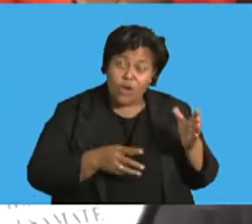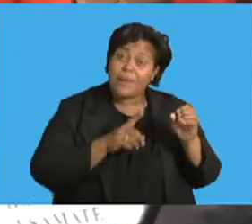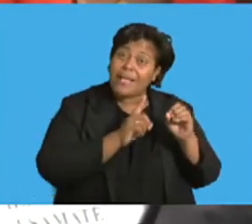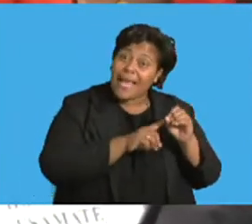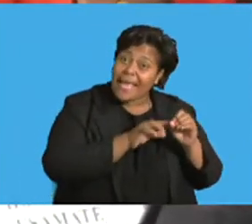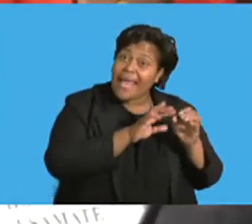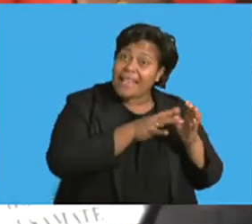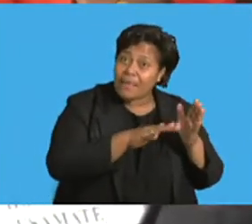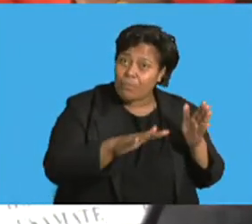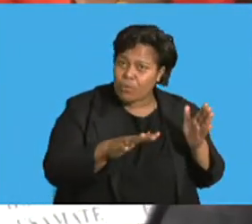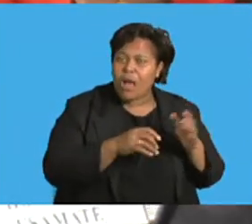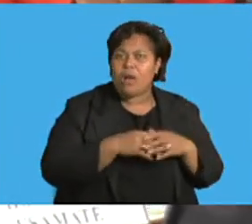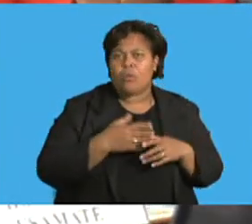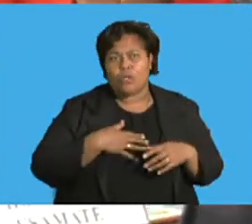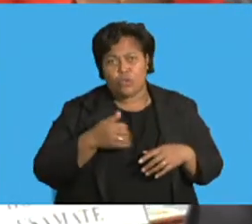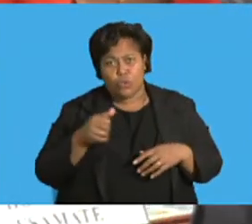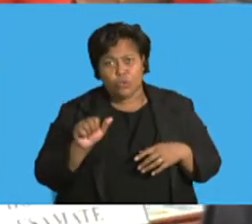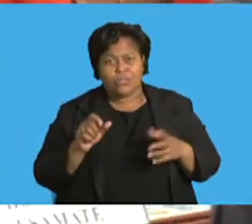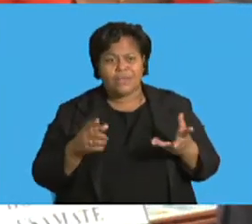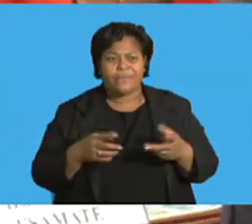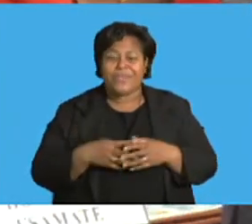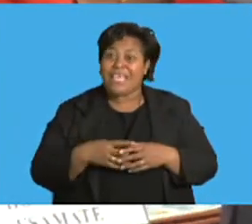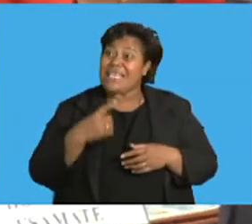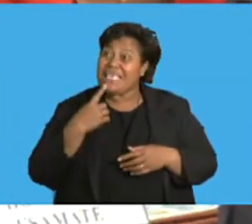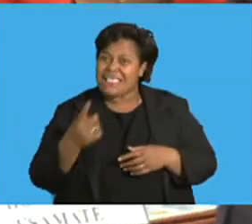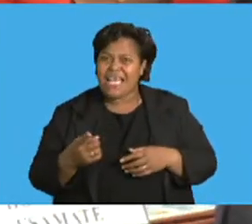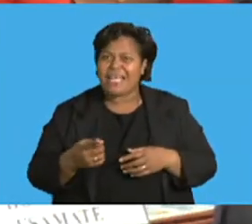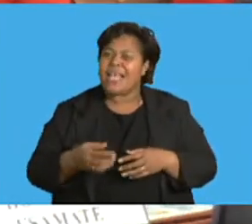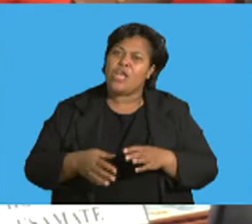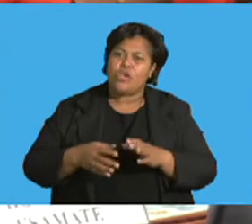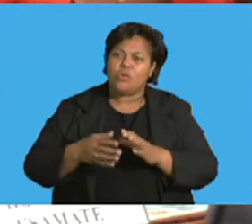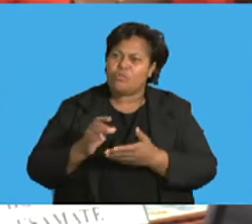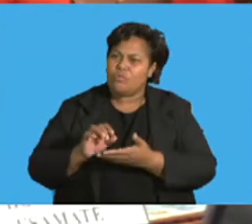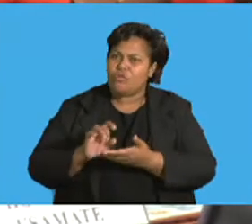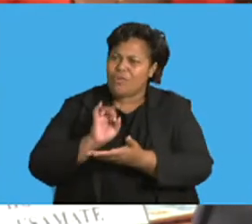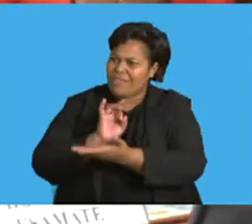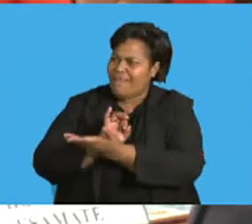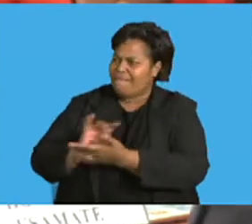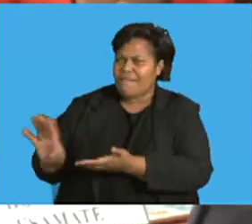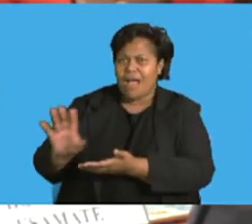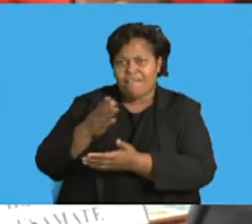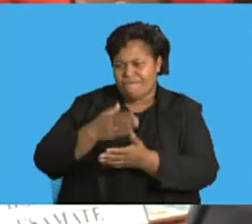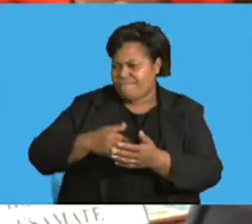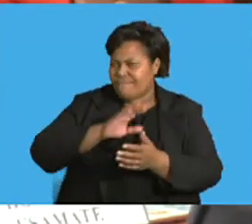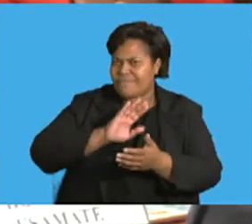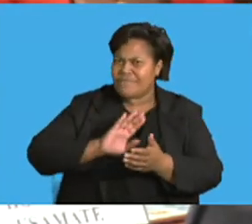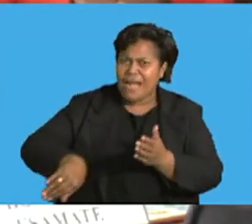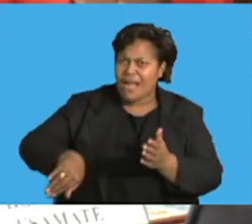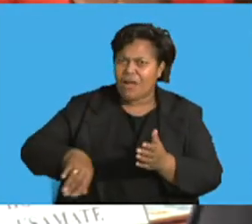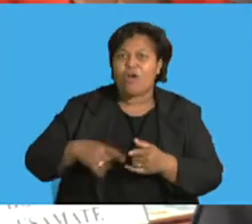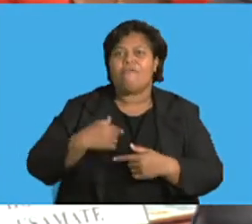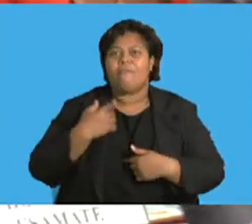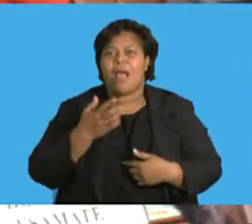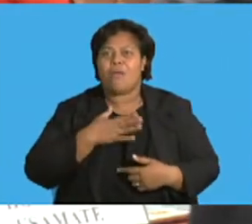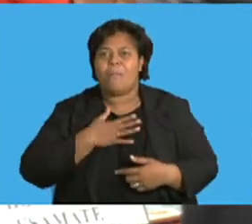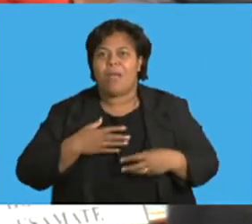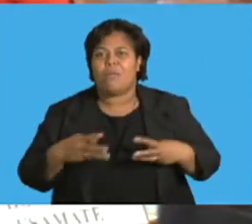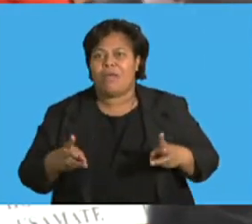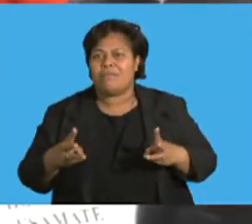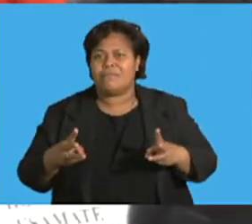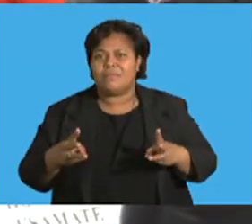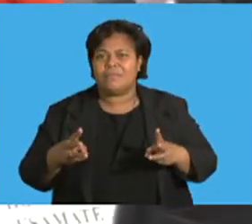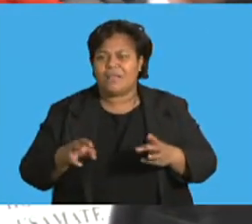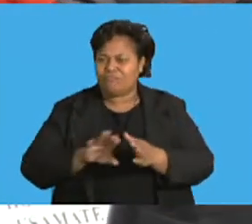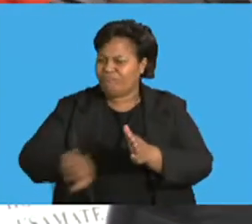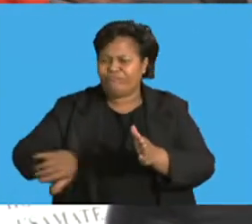Parliament, he said, "Get the fuck out of my way." And, Mr. Speaker, sir, the matter